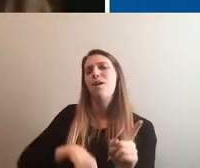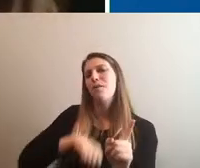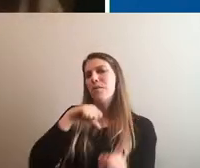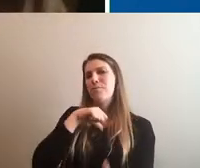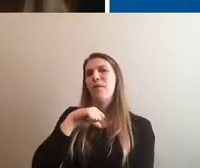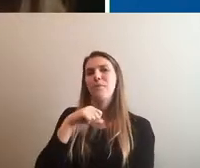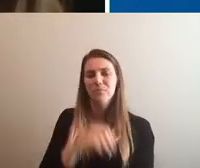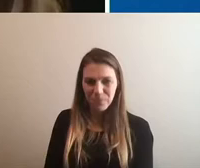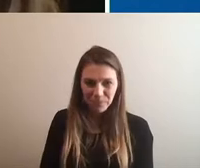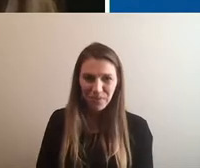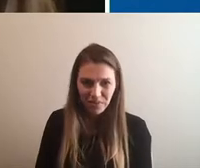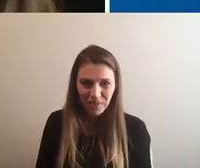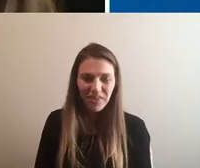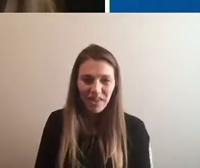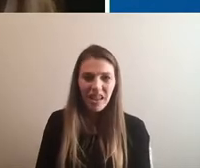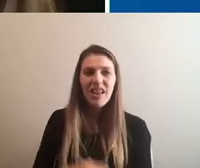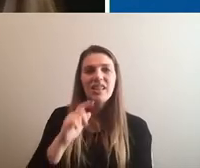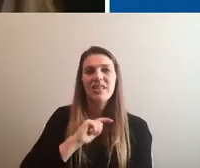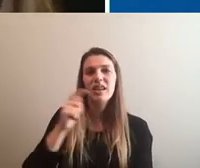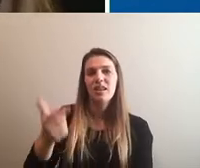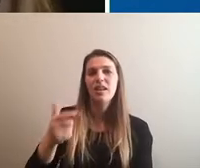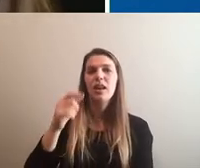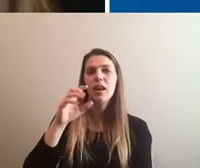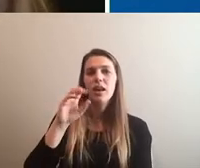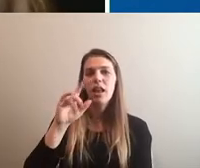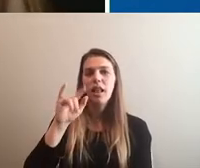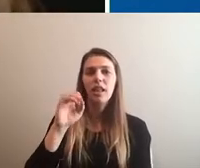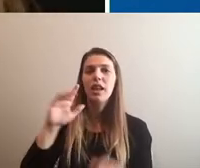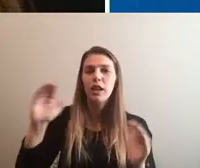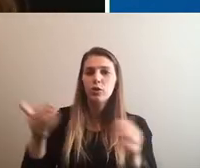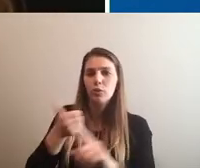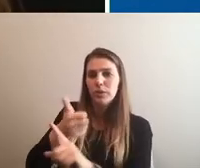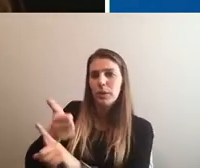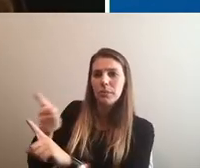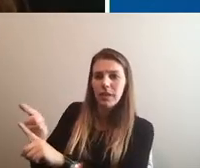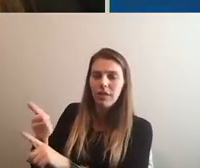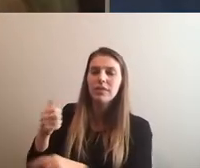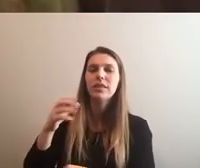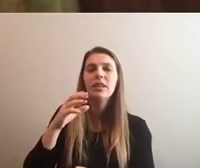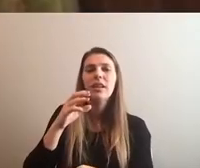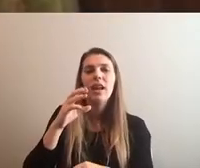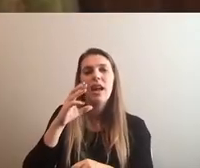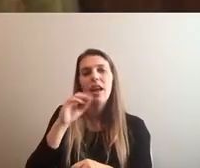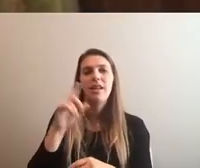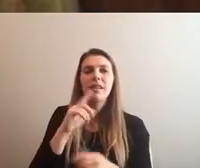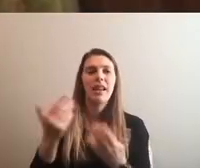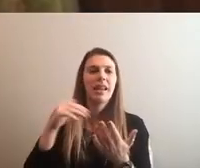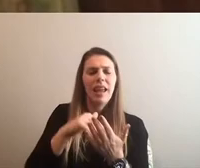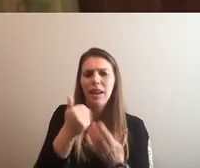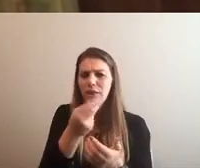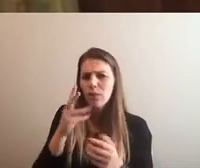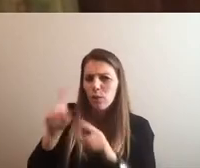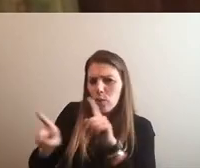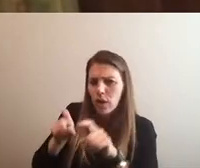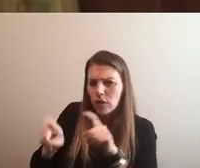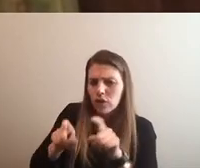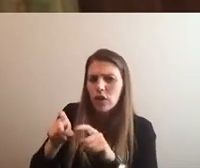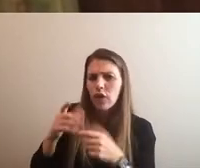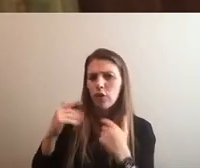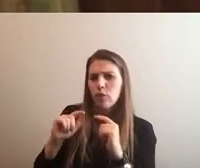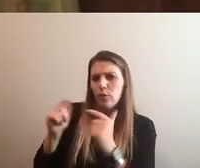Let me go to Alia Zainab now and Marina Irfan to introduce themselves. And again, a couple of questions for you. Alia, take it